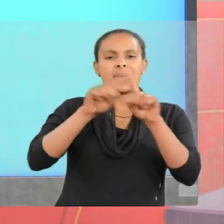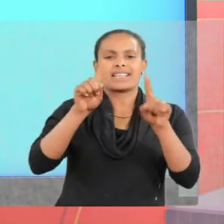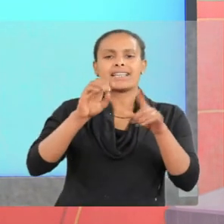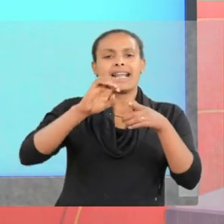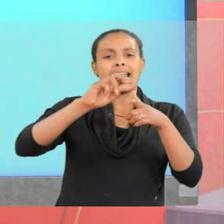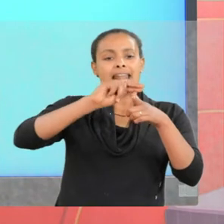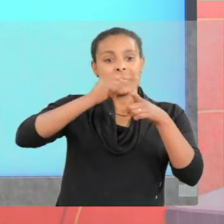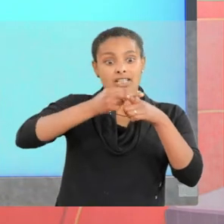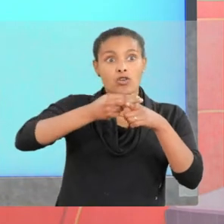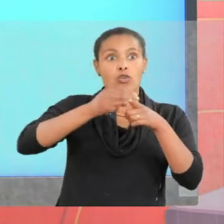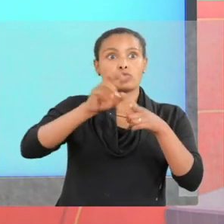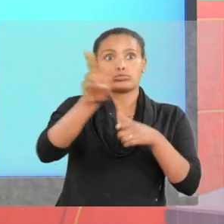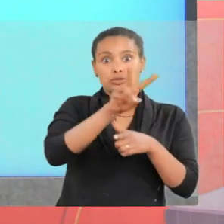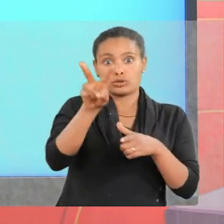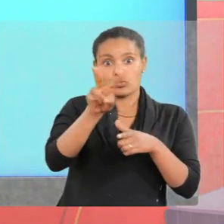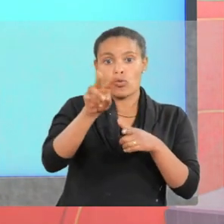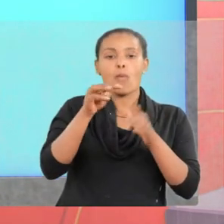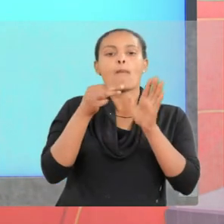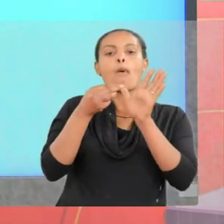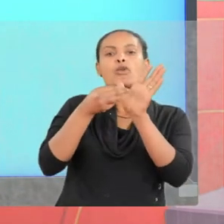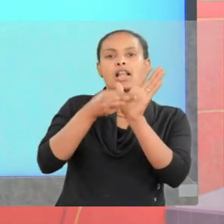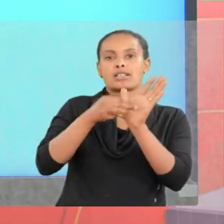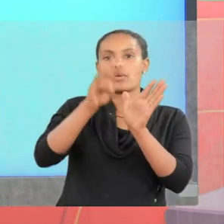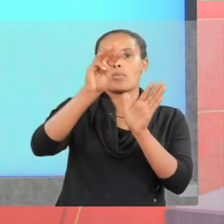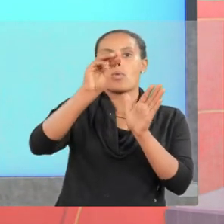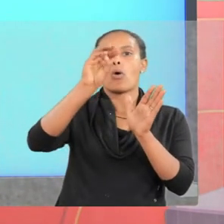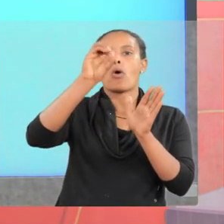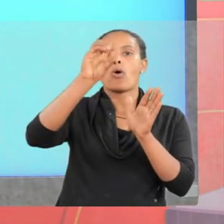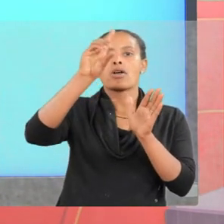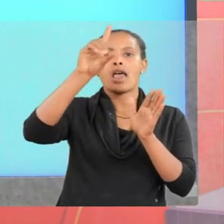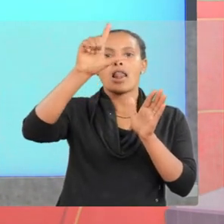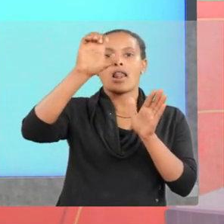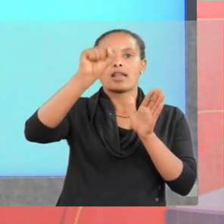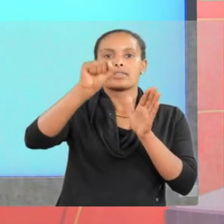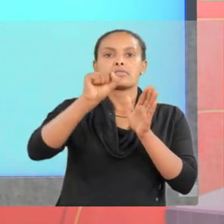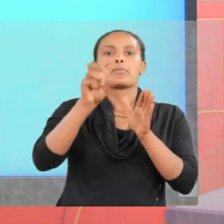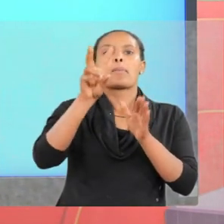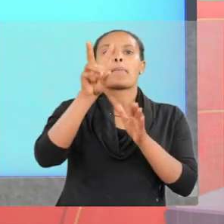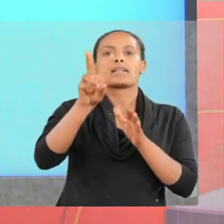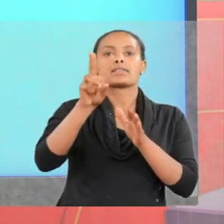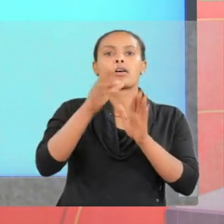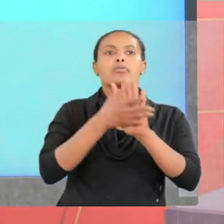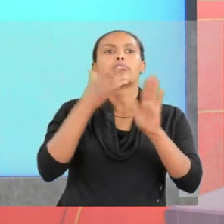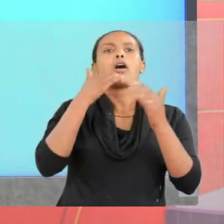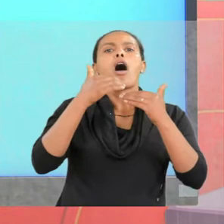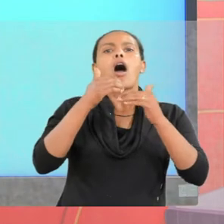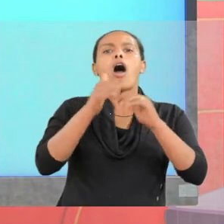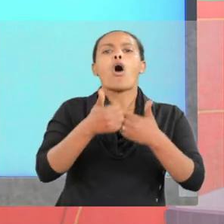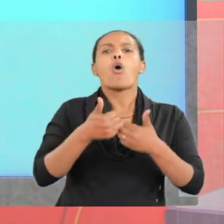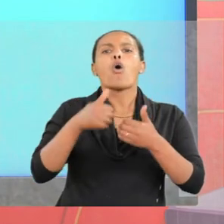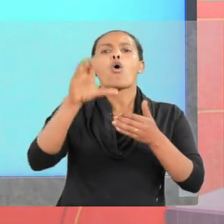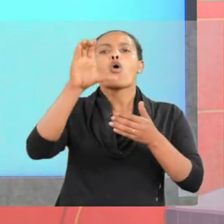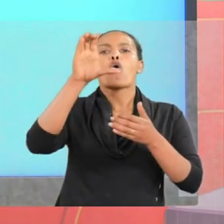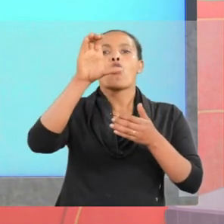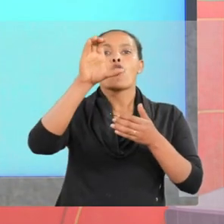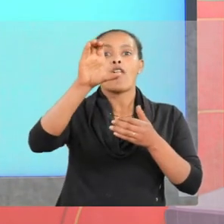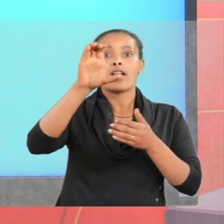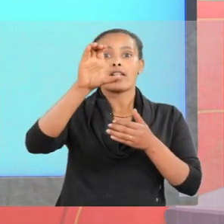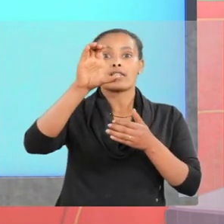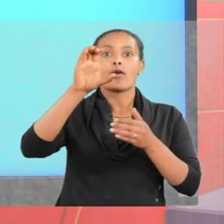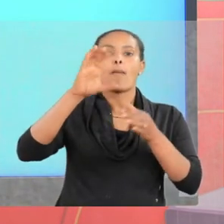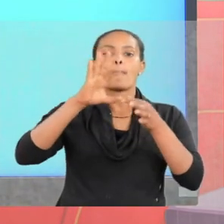neither of these models tells or says how covalent bond